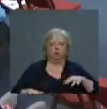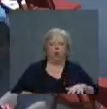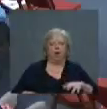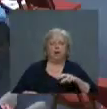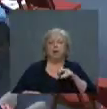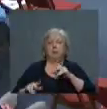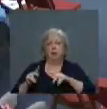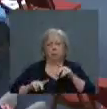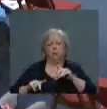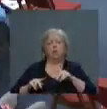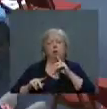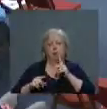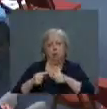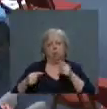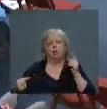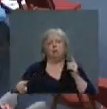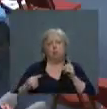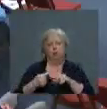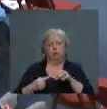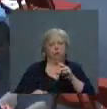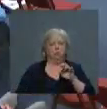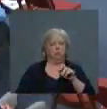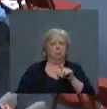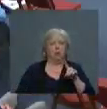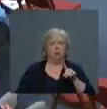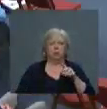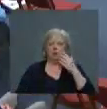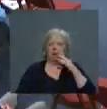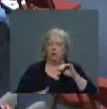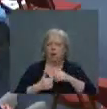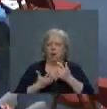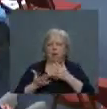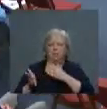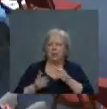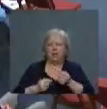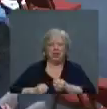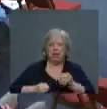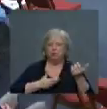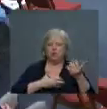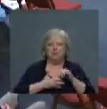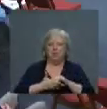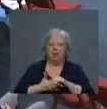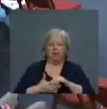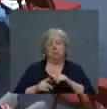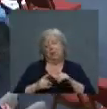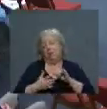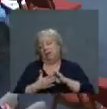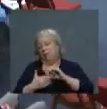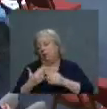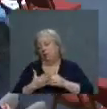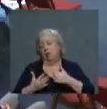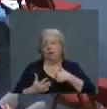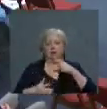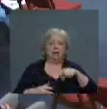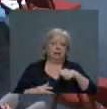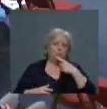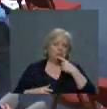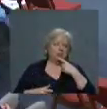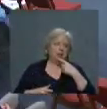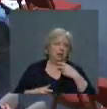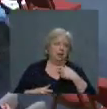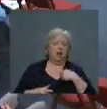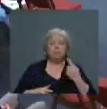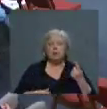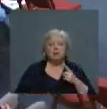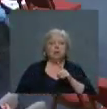mold. And I don't know how they plan on getting rid of that. But that's all I need to say about it. I'm just